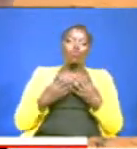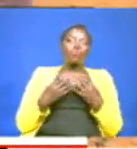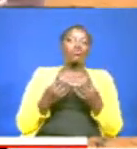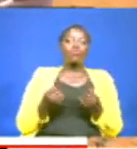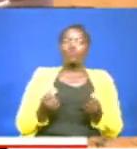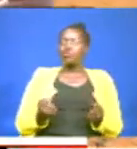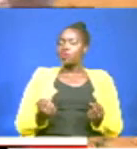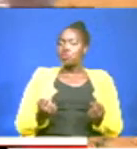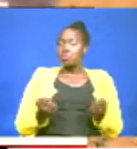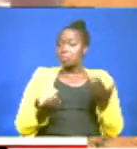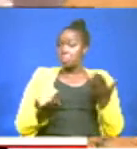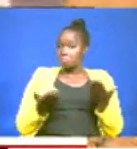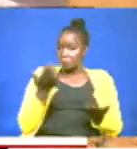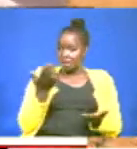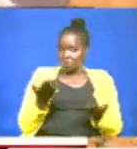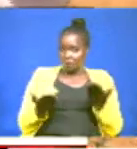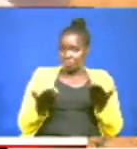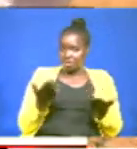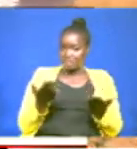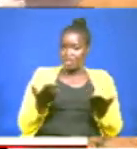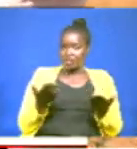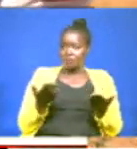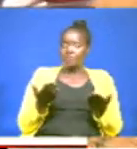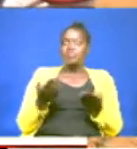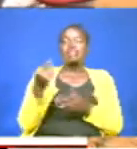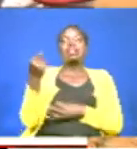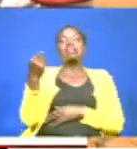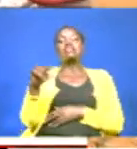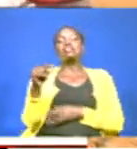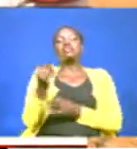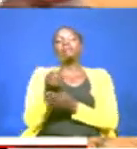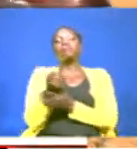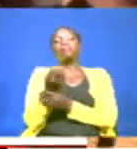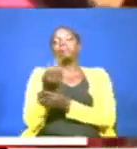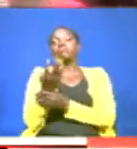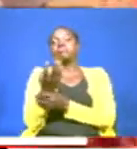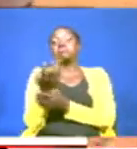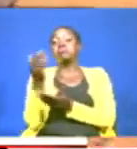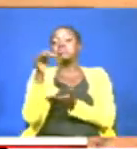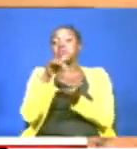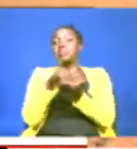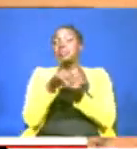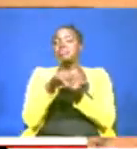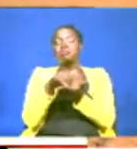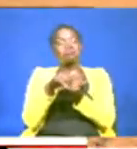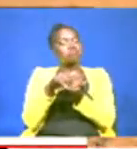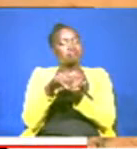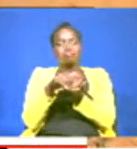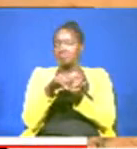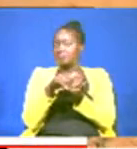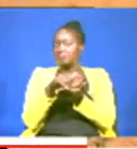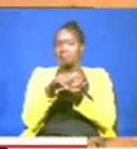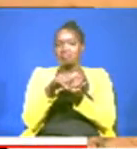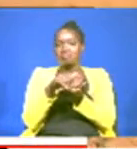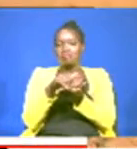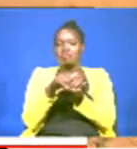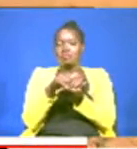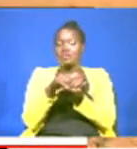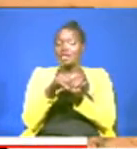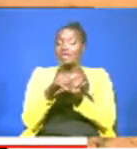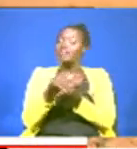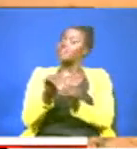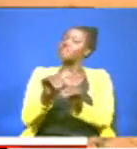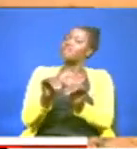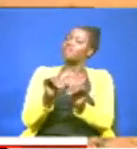of maybe the vegetation turning a little green at some stage. But this remains just that.